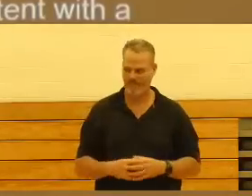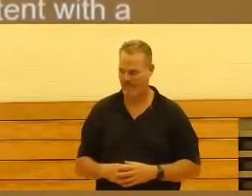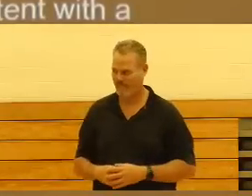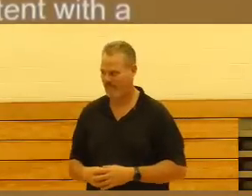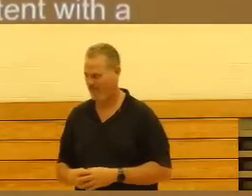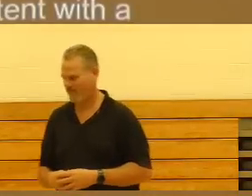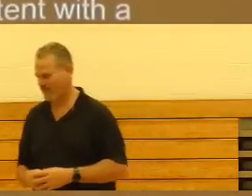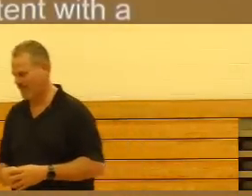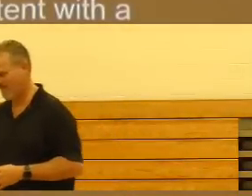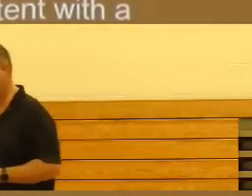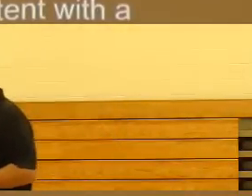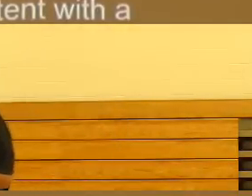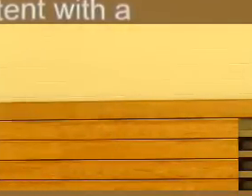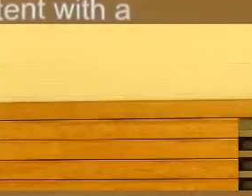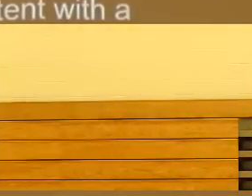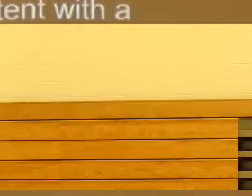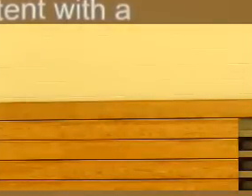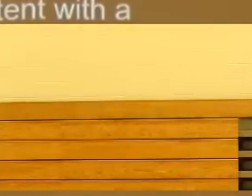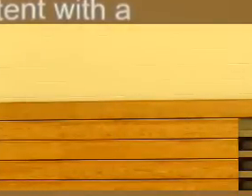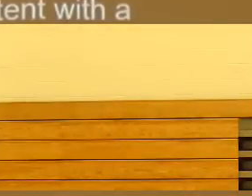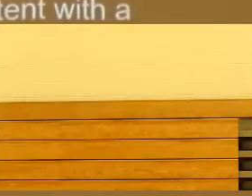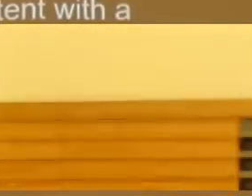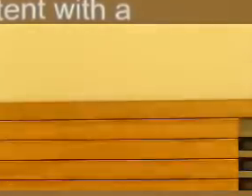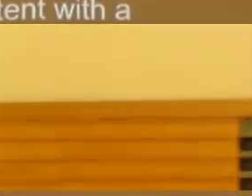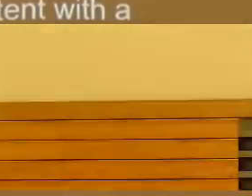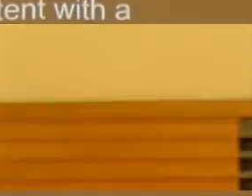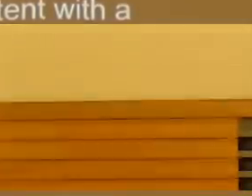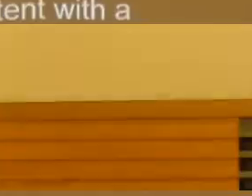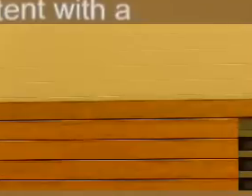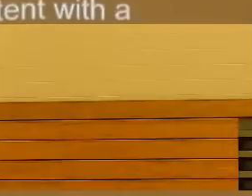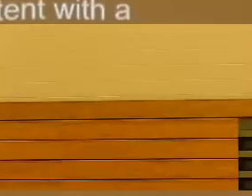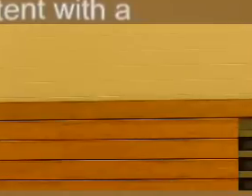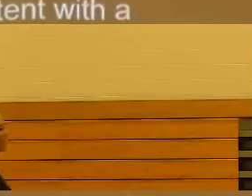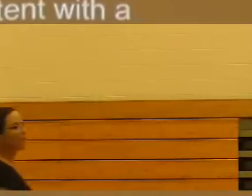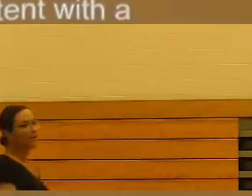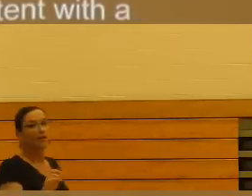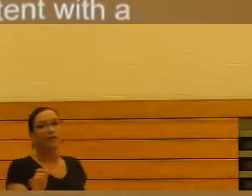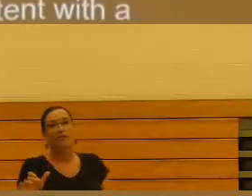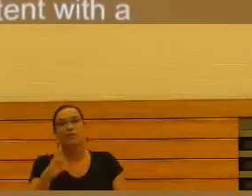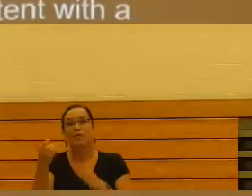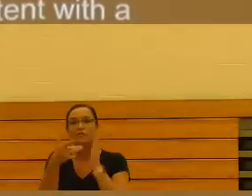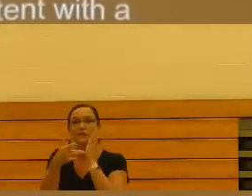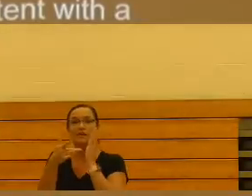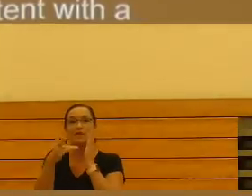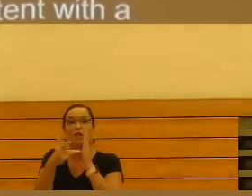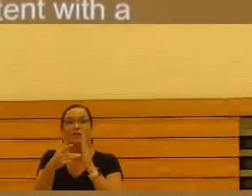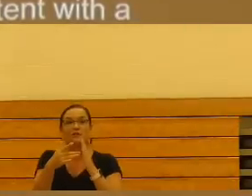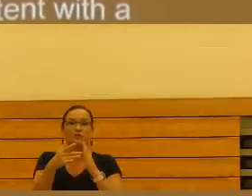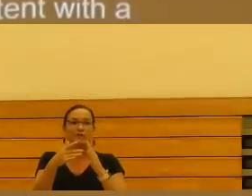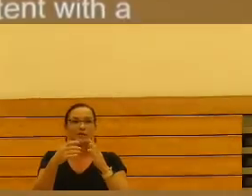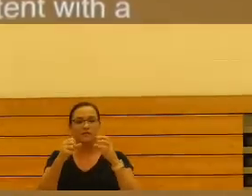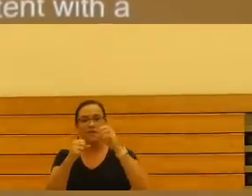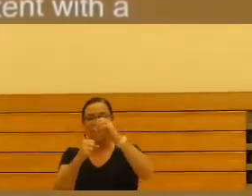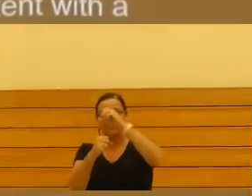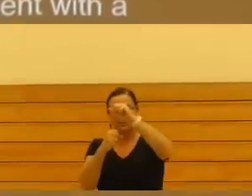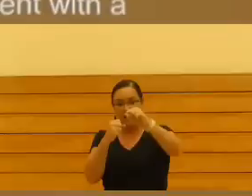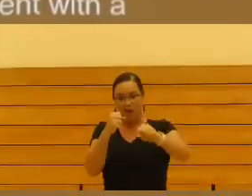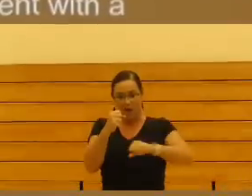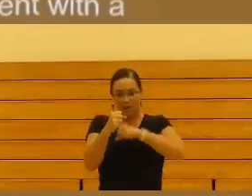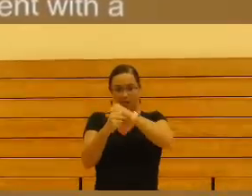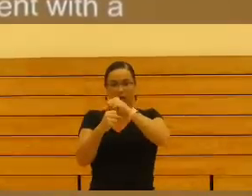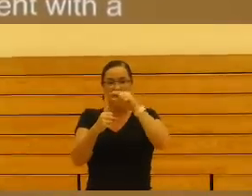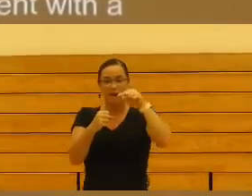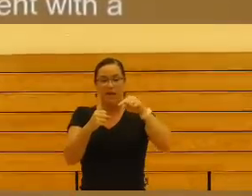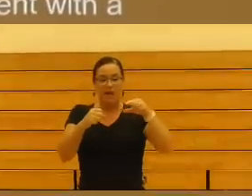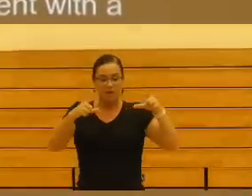The other technology we have available to us is satellite technology that goes around and it images the ground.